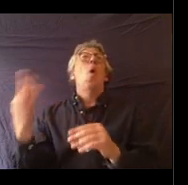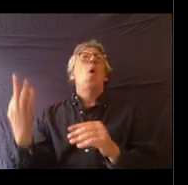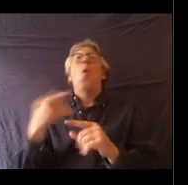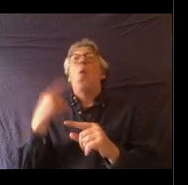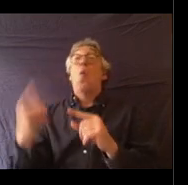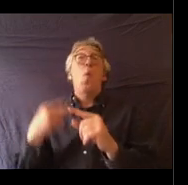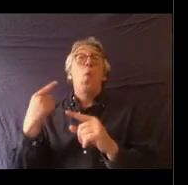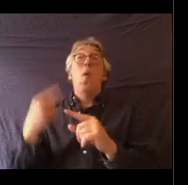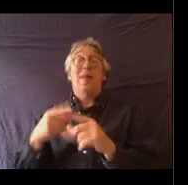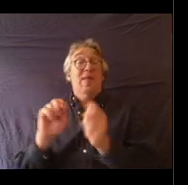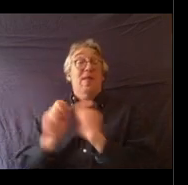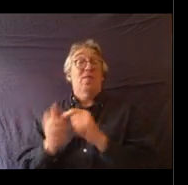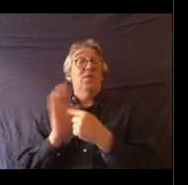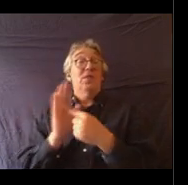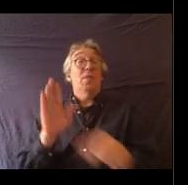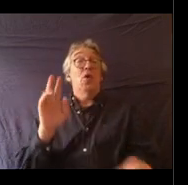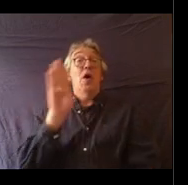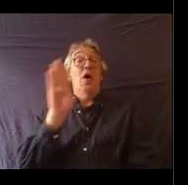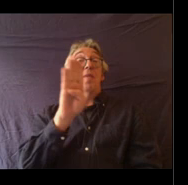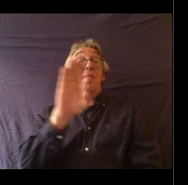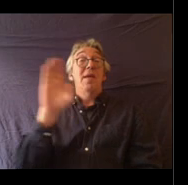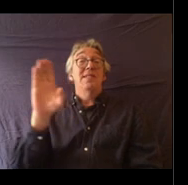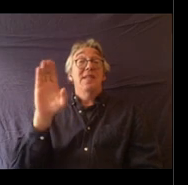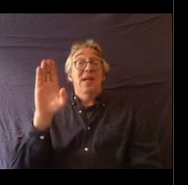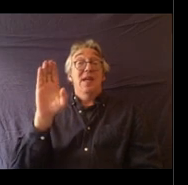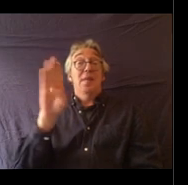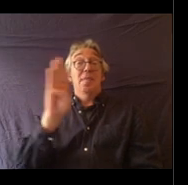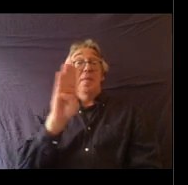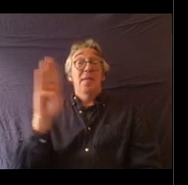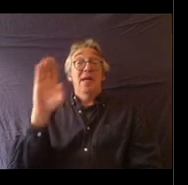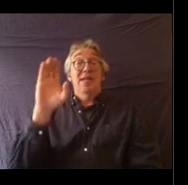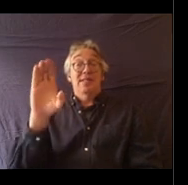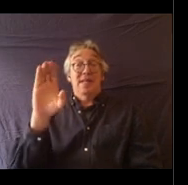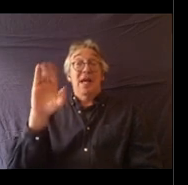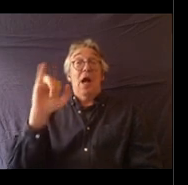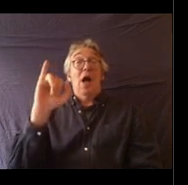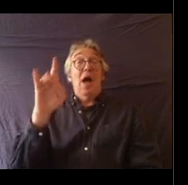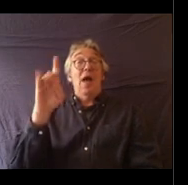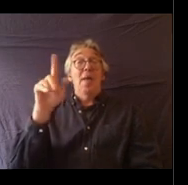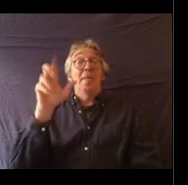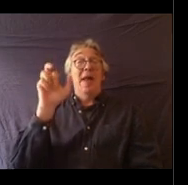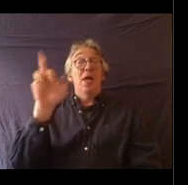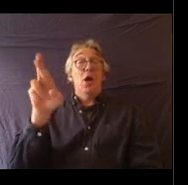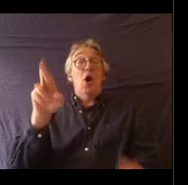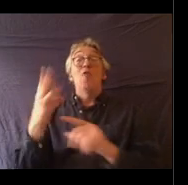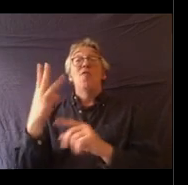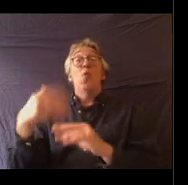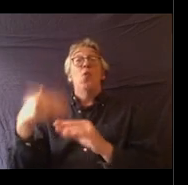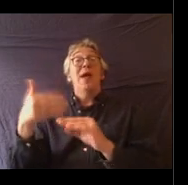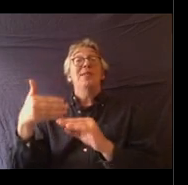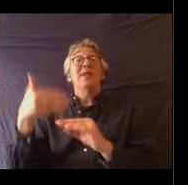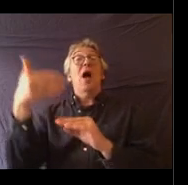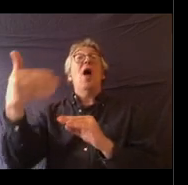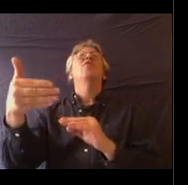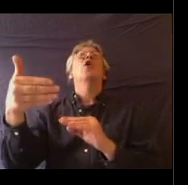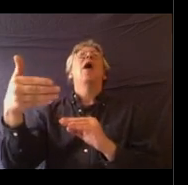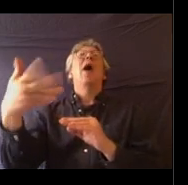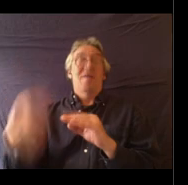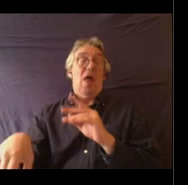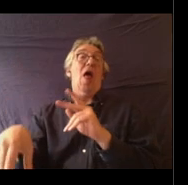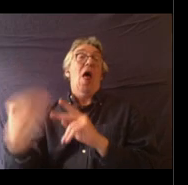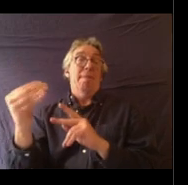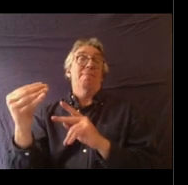BBC iPlayer subtitles get corrected in the days after transmission, but viewers cannot see whether they have been fixed without re-downloading